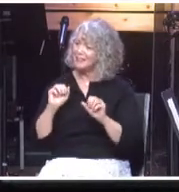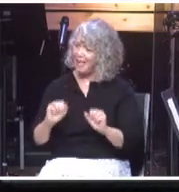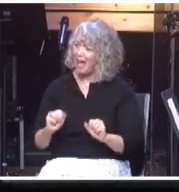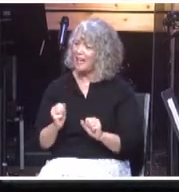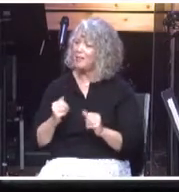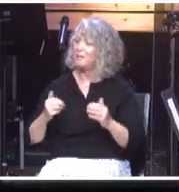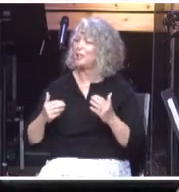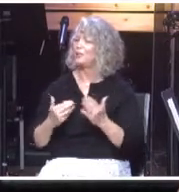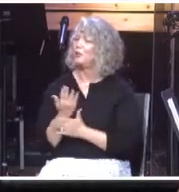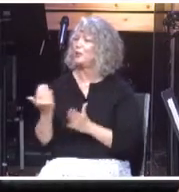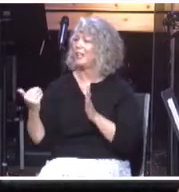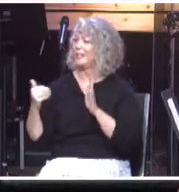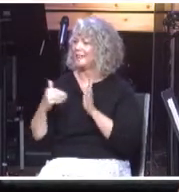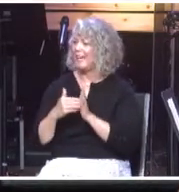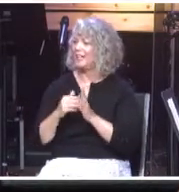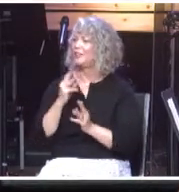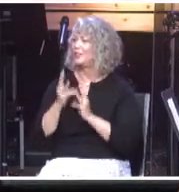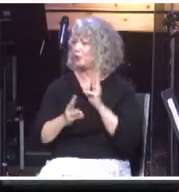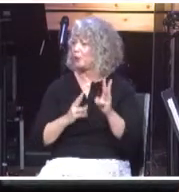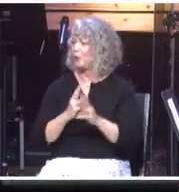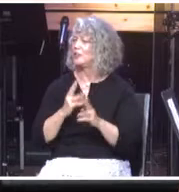perfect sin-free status,